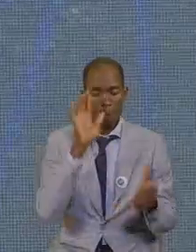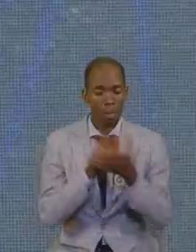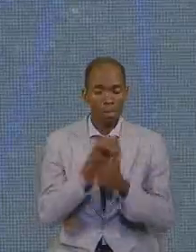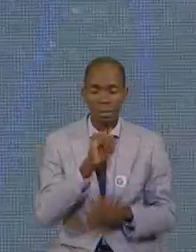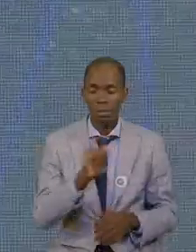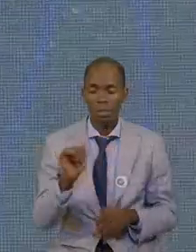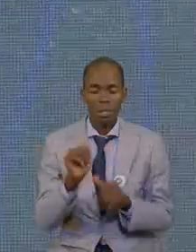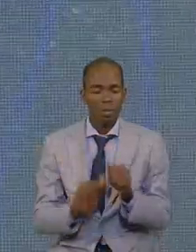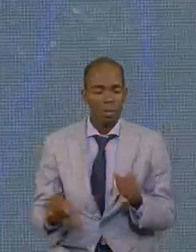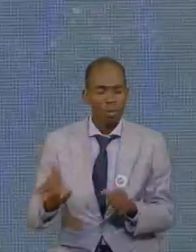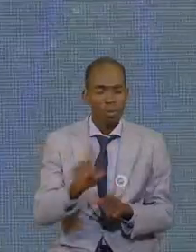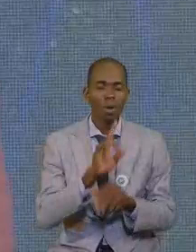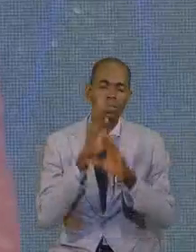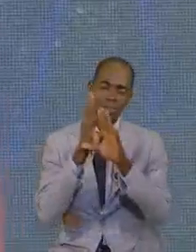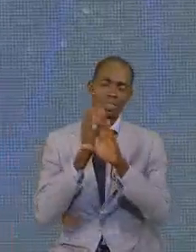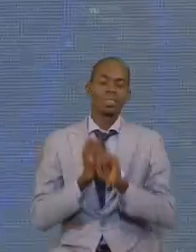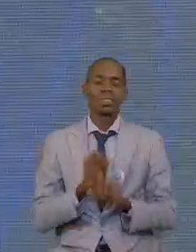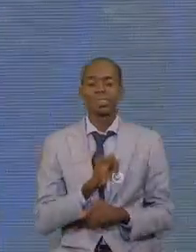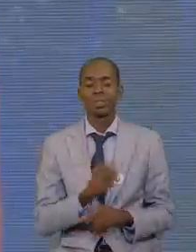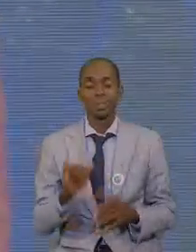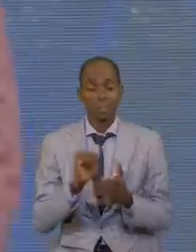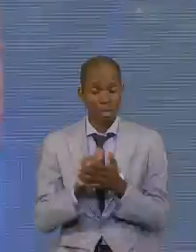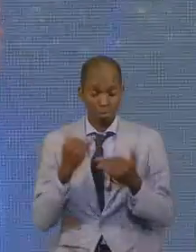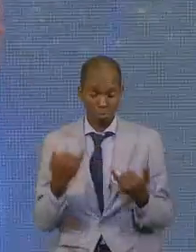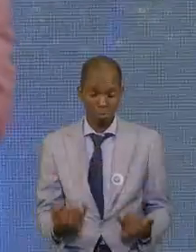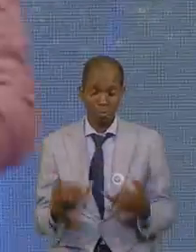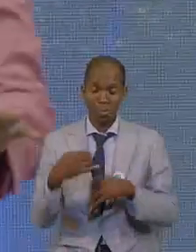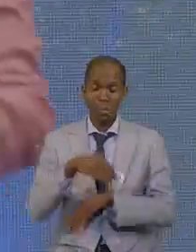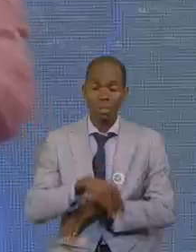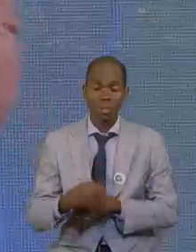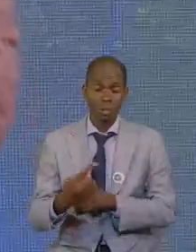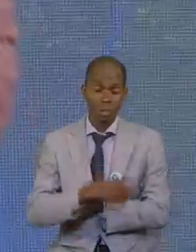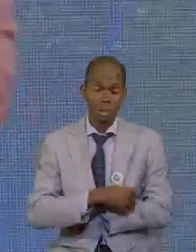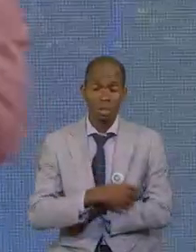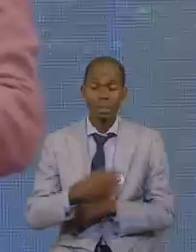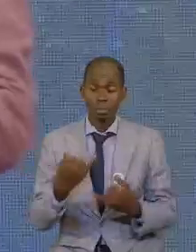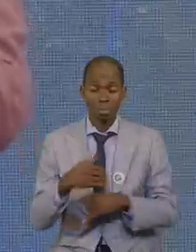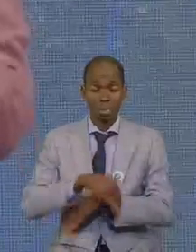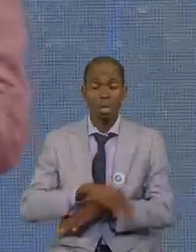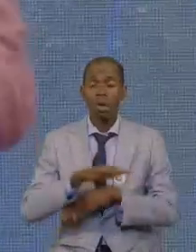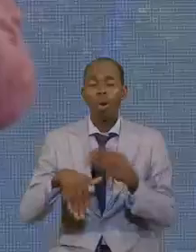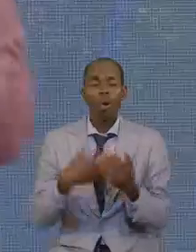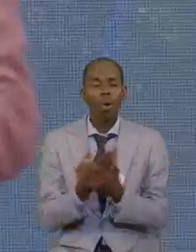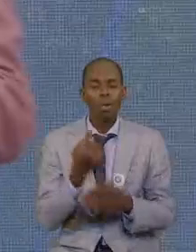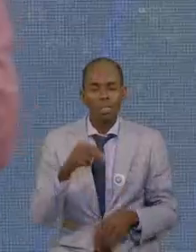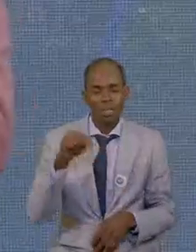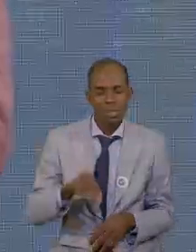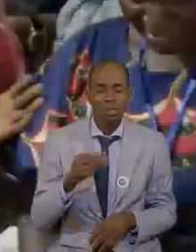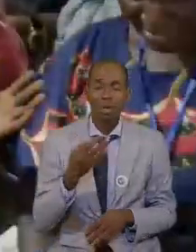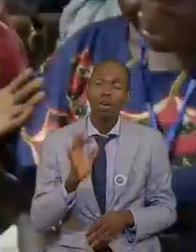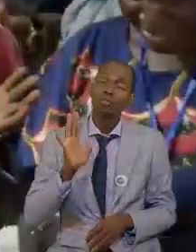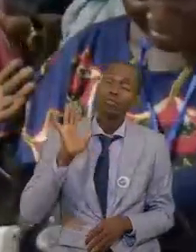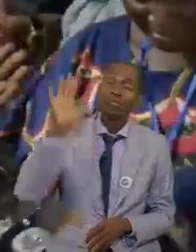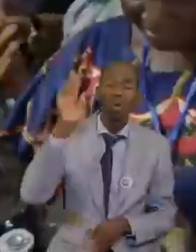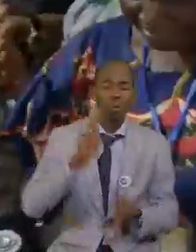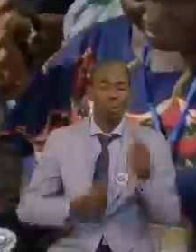everyone receiving, that today all the needs of your people will be met.